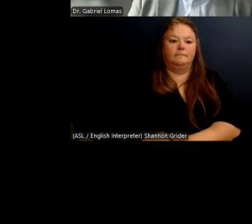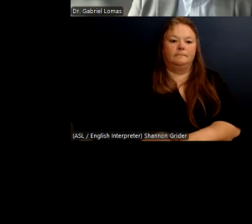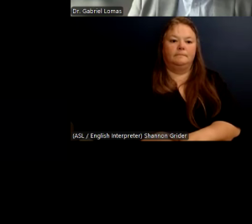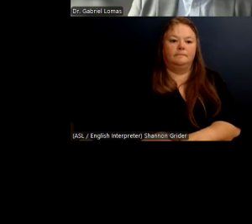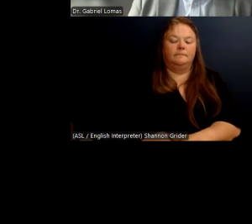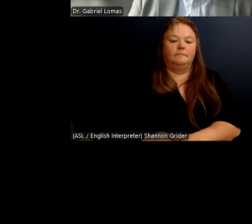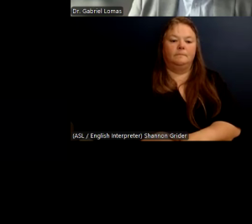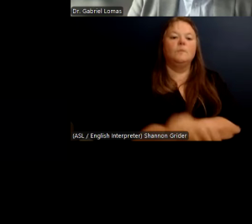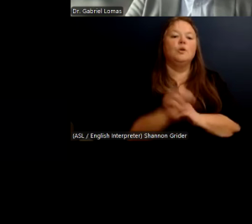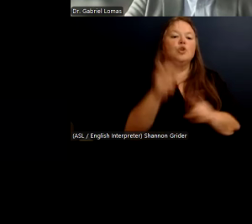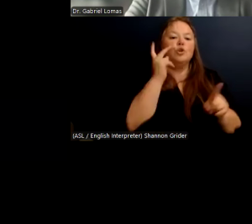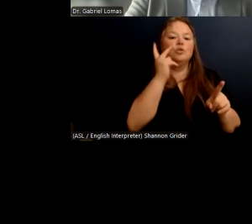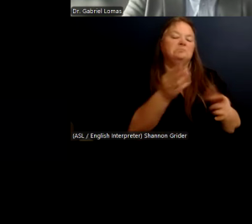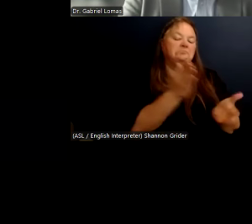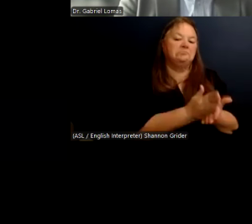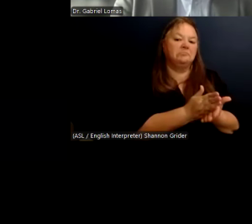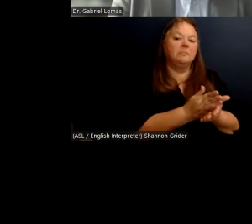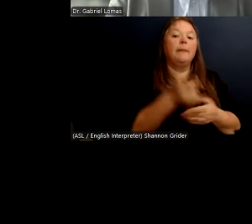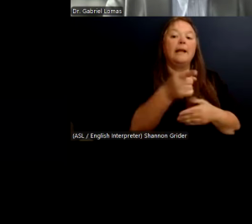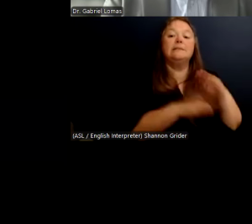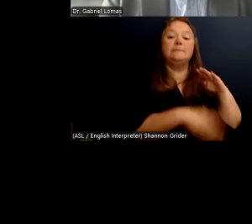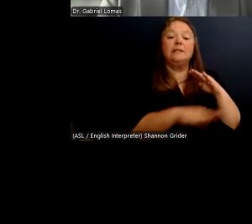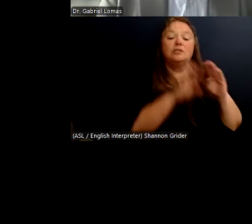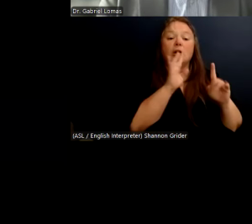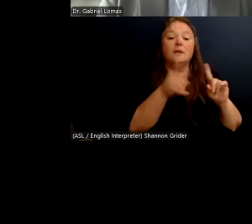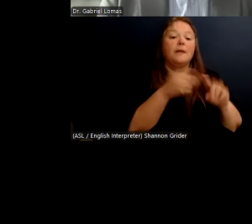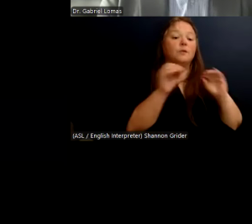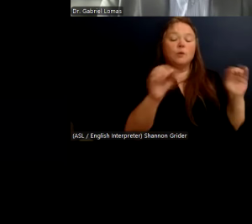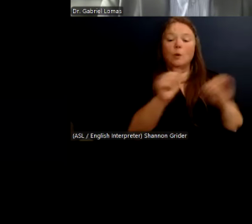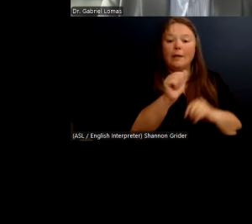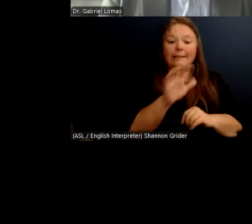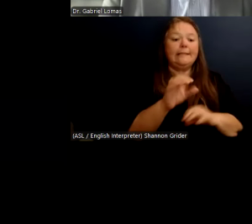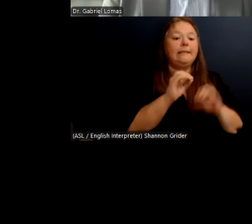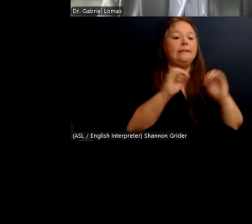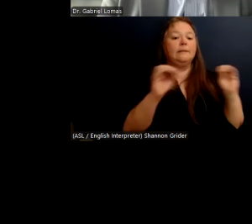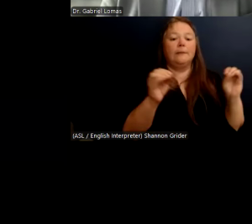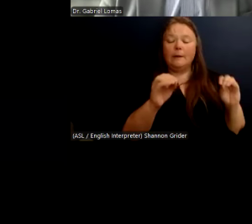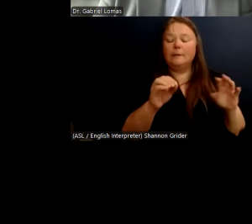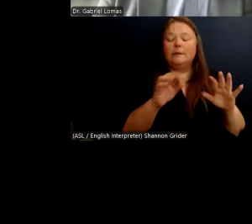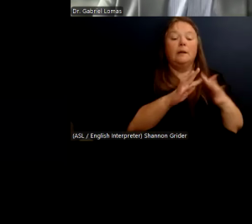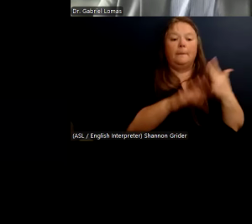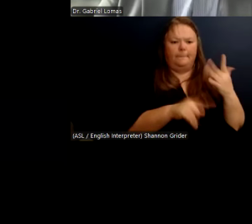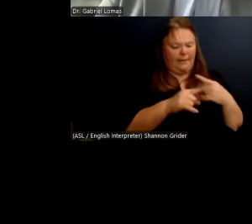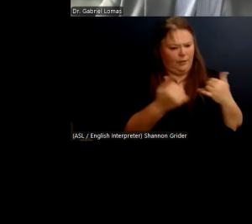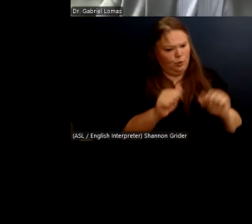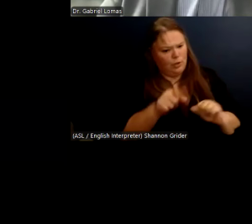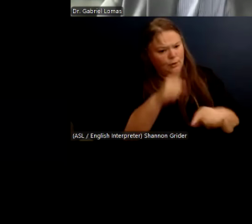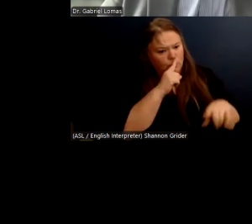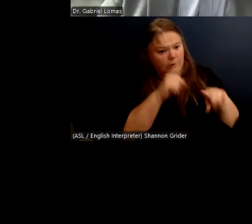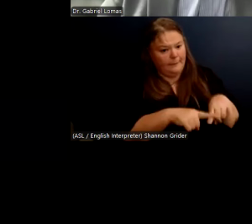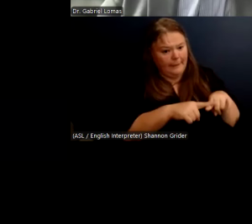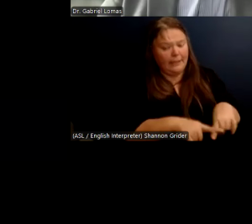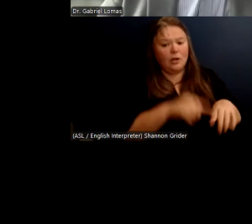So, and I think we can stop it. He's basically talking about that there's no air conditioning, but if you were trying to be dependent